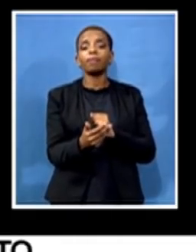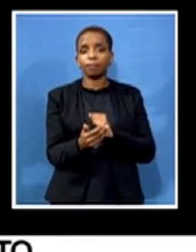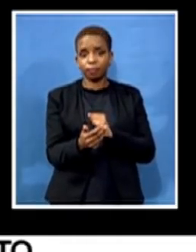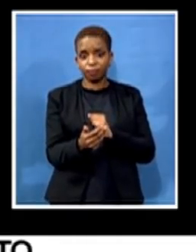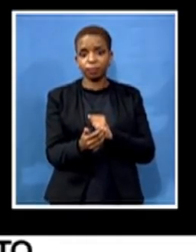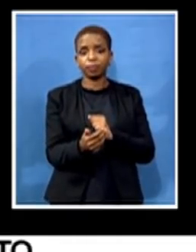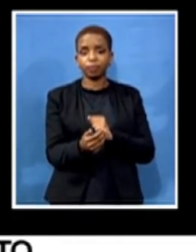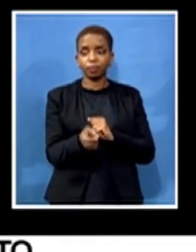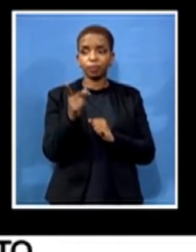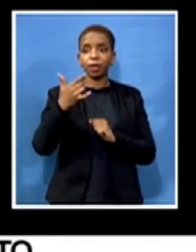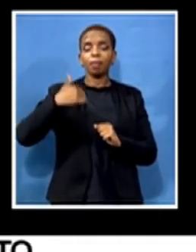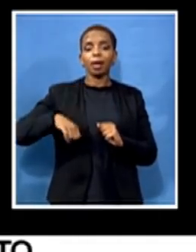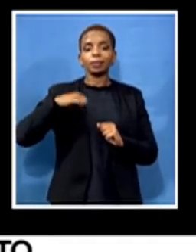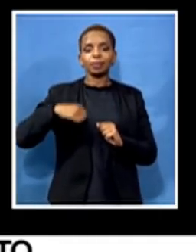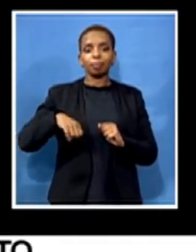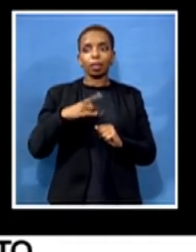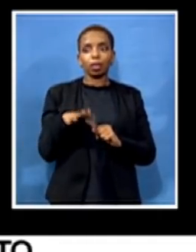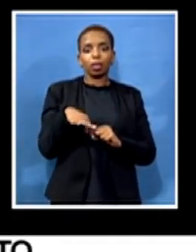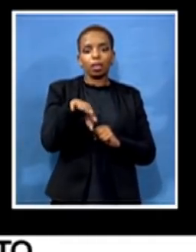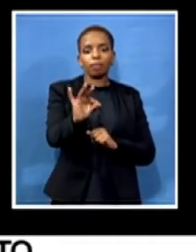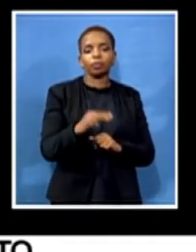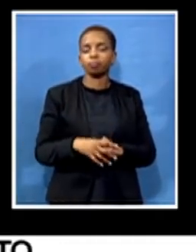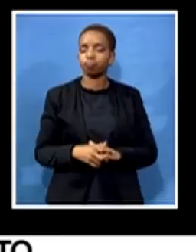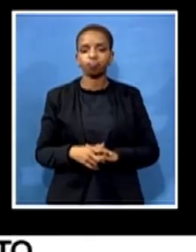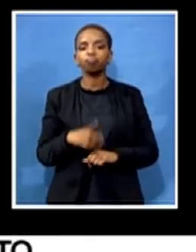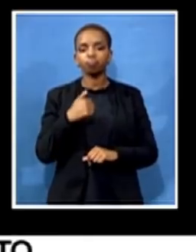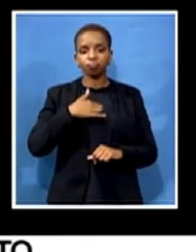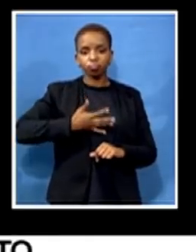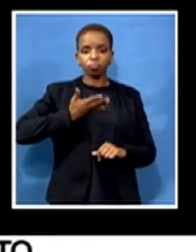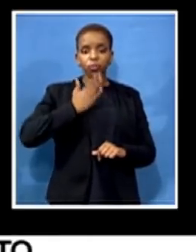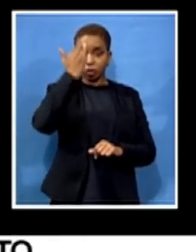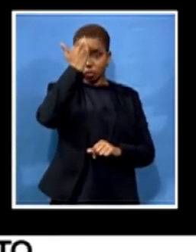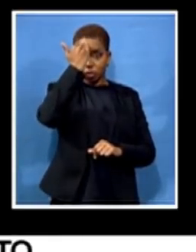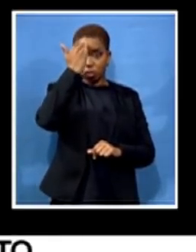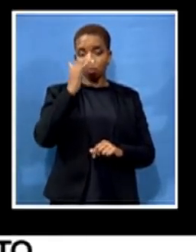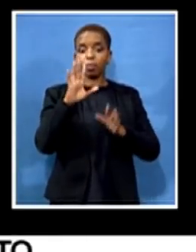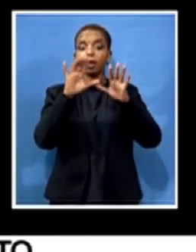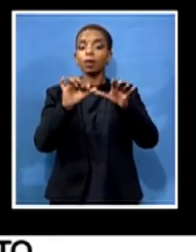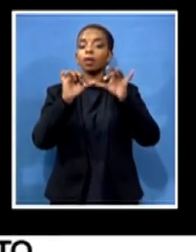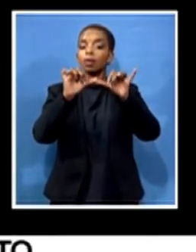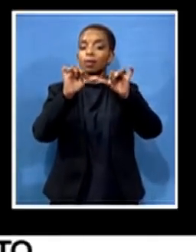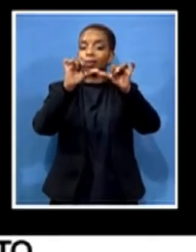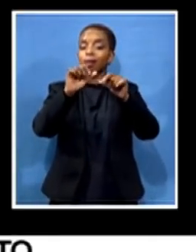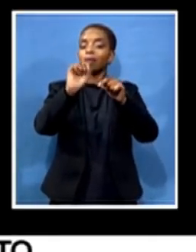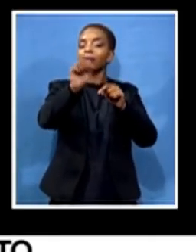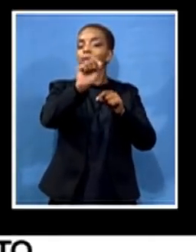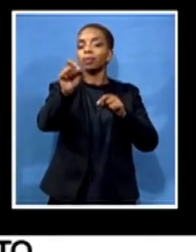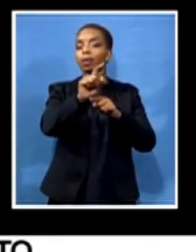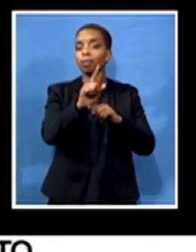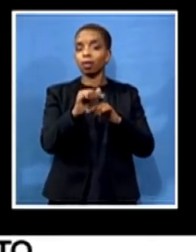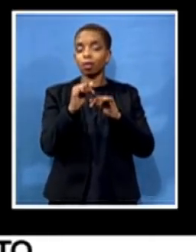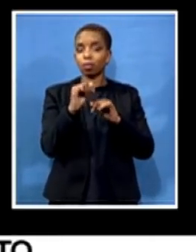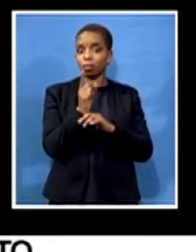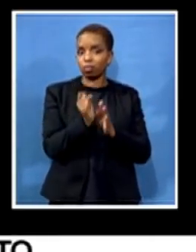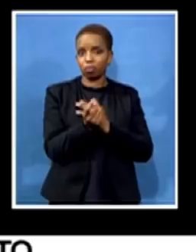check in terms of long-term anticipation of the pressure that is going to be on municipalities to continue